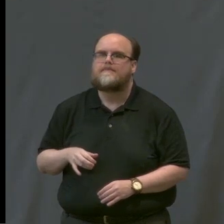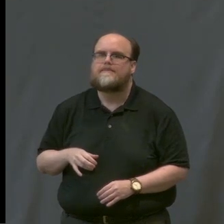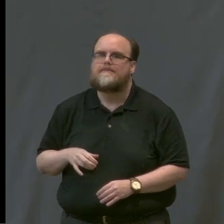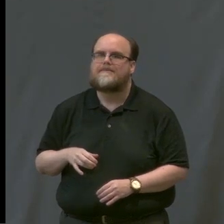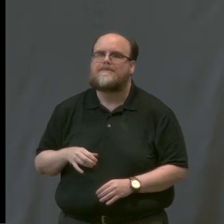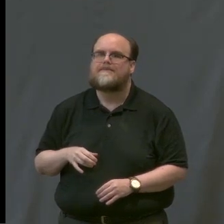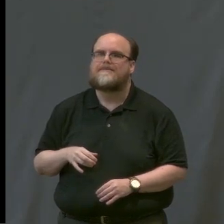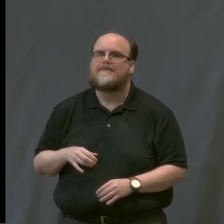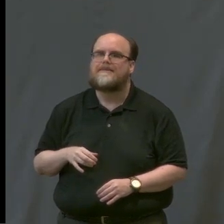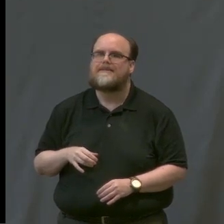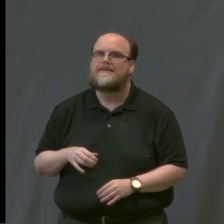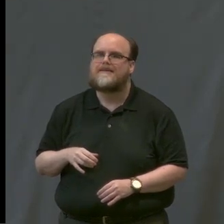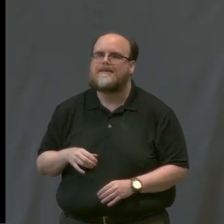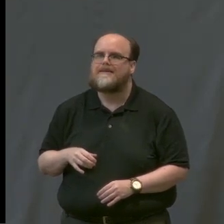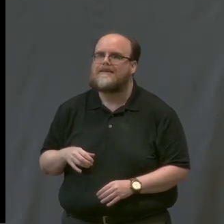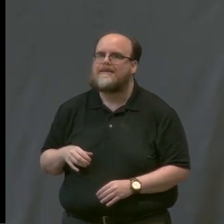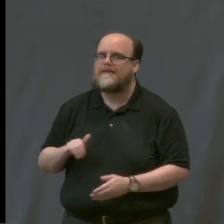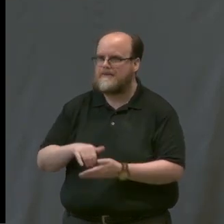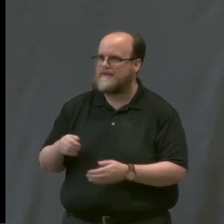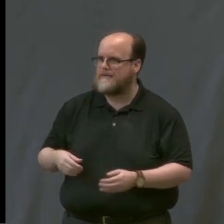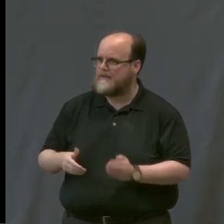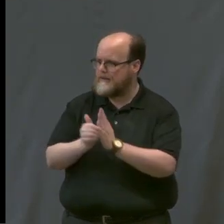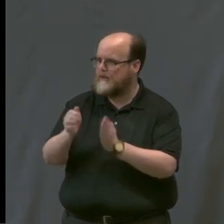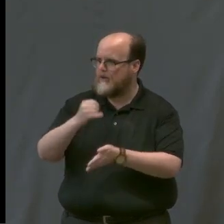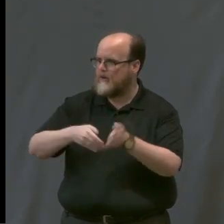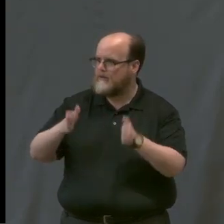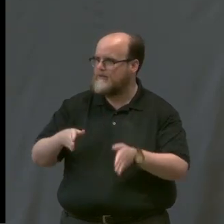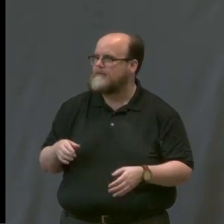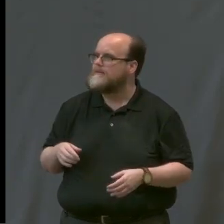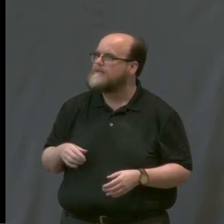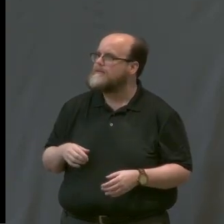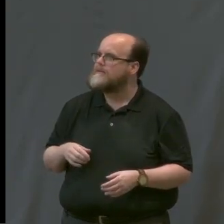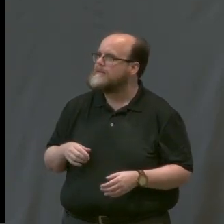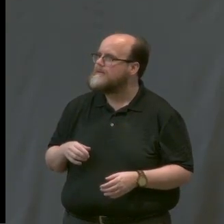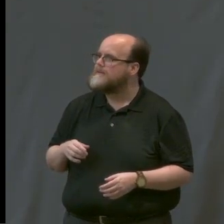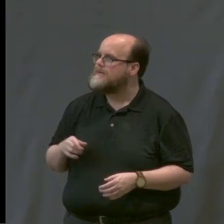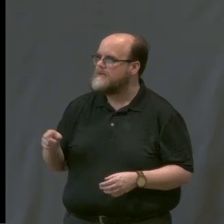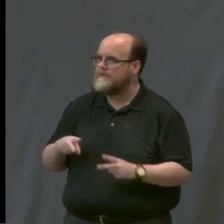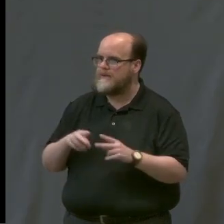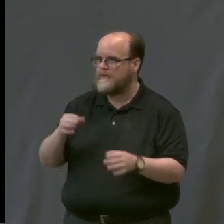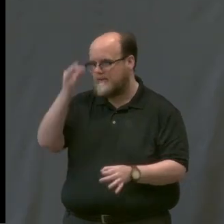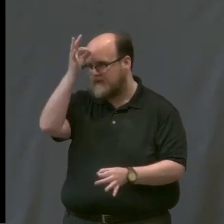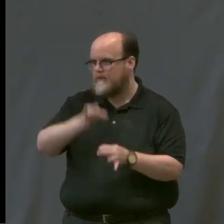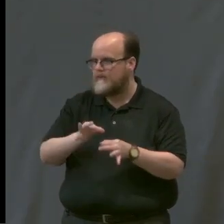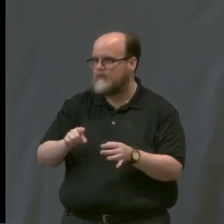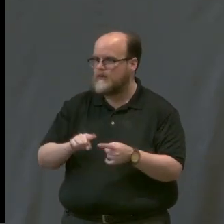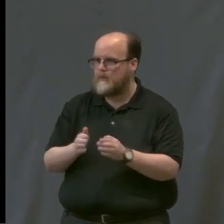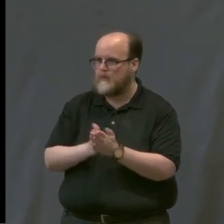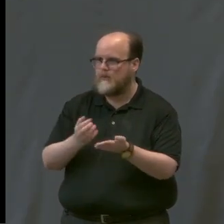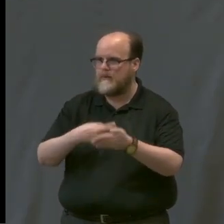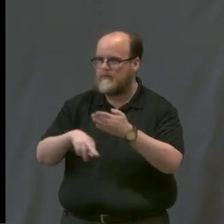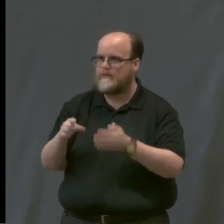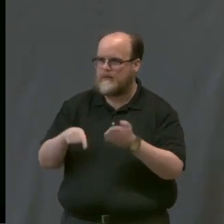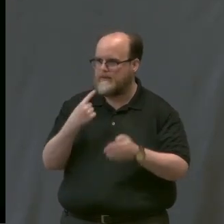She's a very talented artist, and from what I can tell, she stays very faithful to the book of Revelation and what it